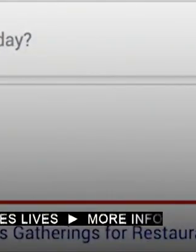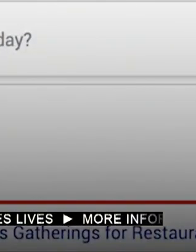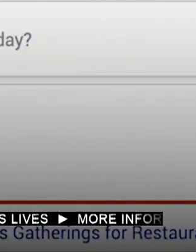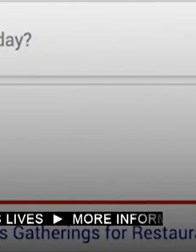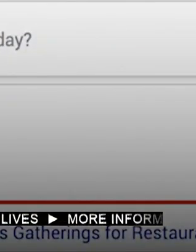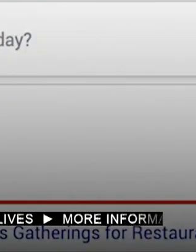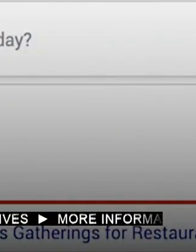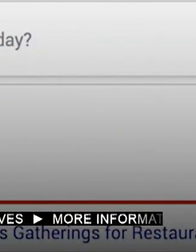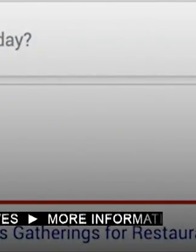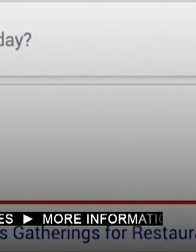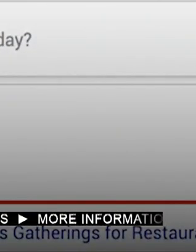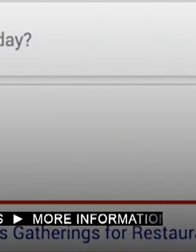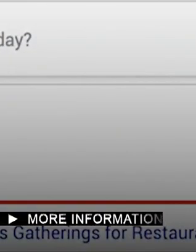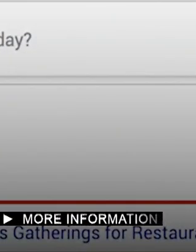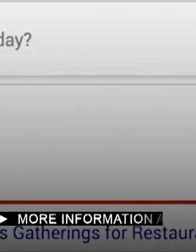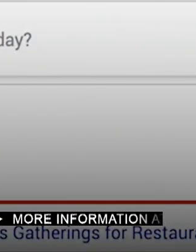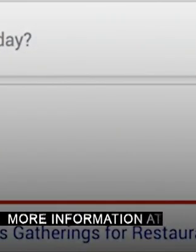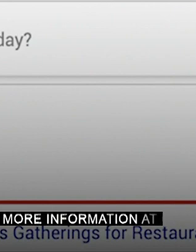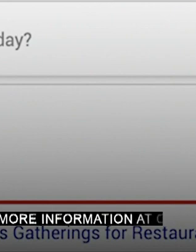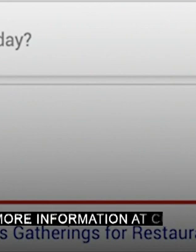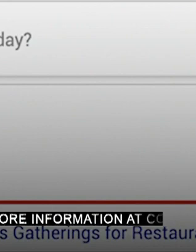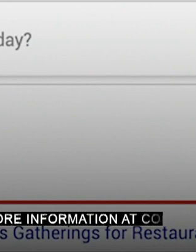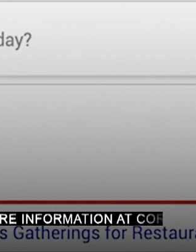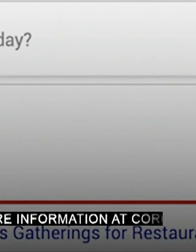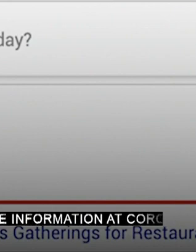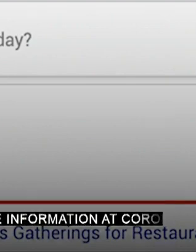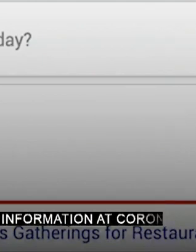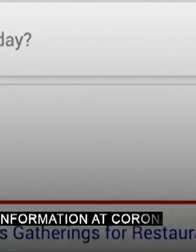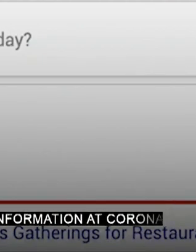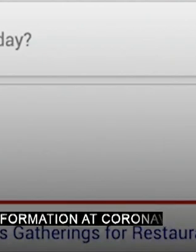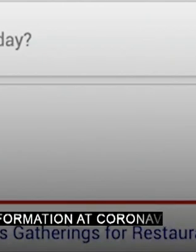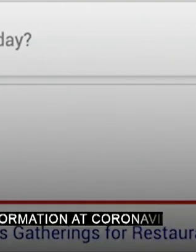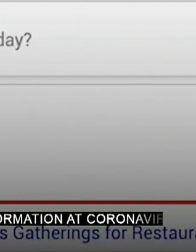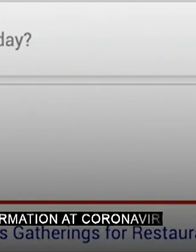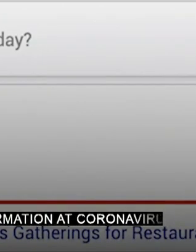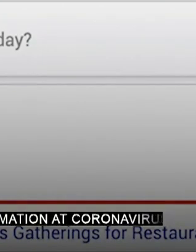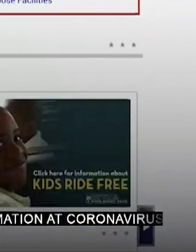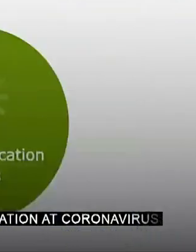encourage businesses to directly submit their federal SBA application at